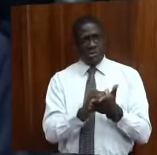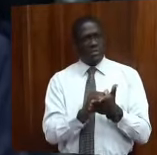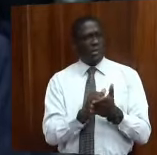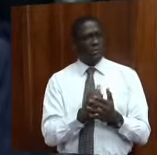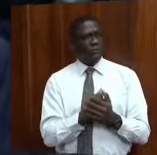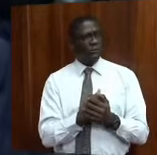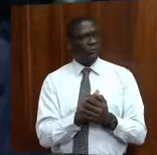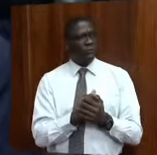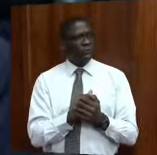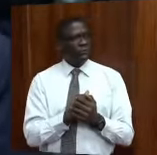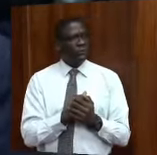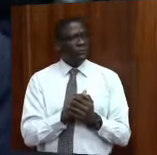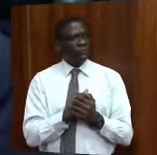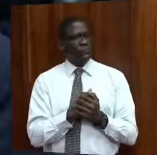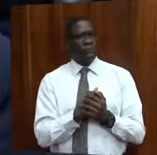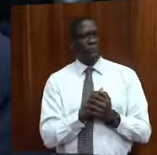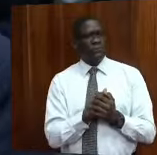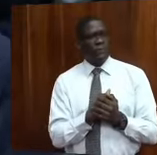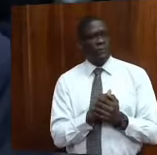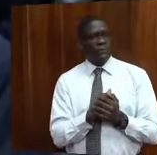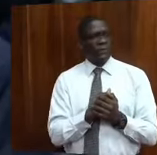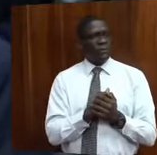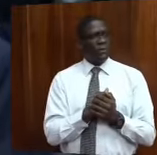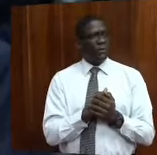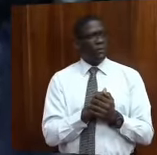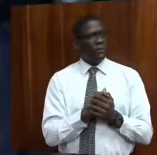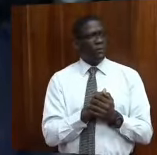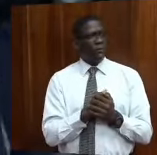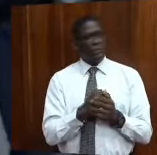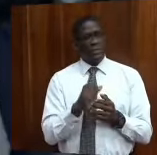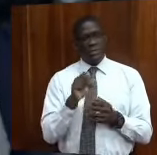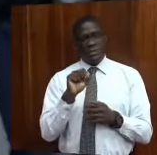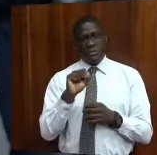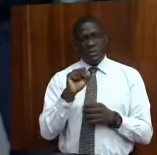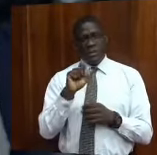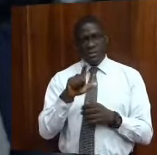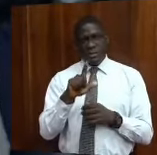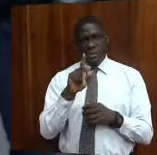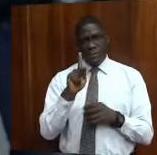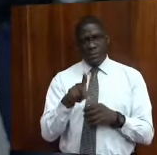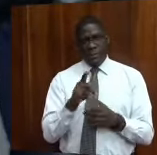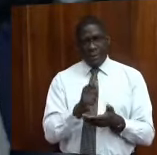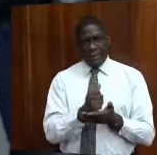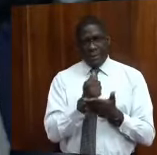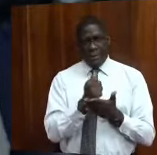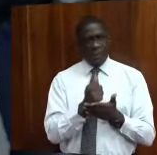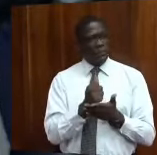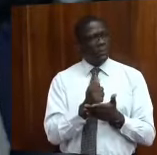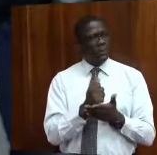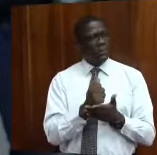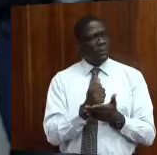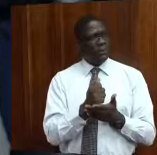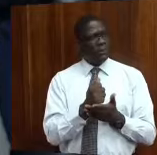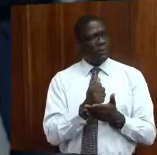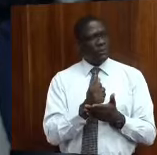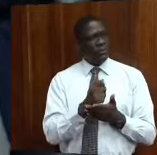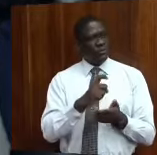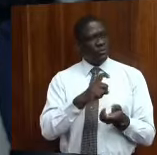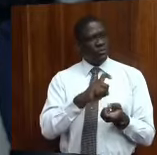others could not see a life after bananas. It was the St. Lucia Labour Party that gave birth to a new age